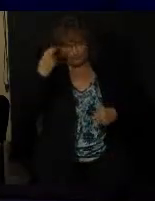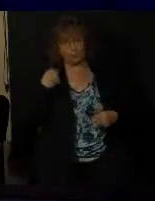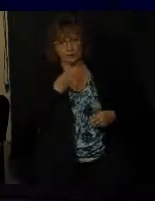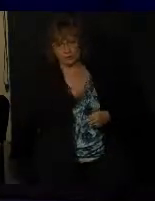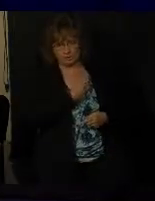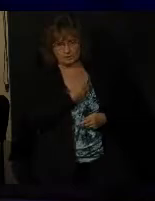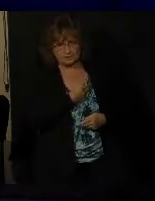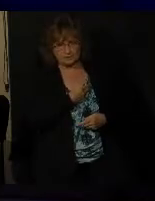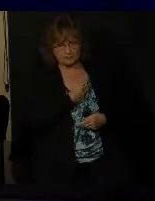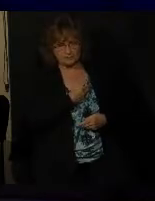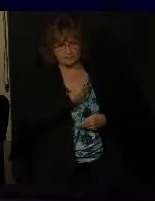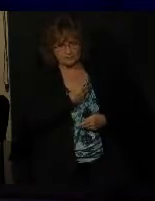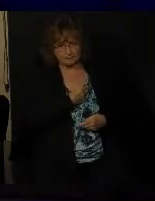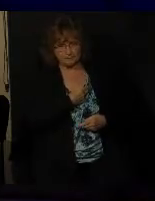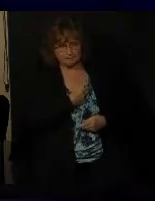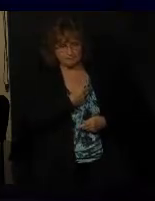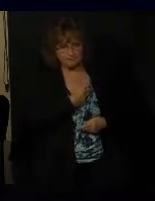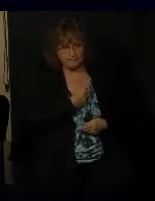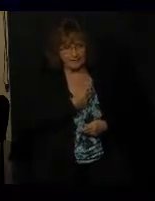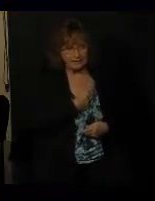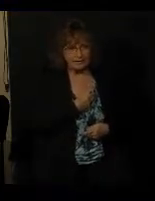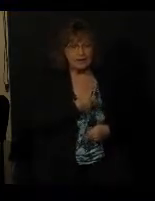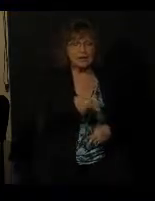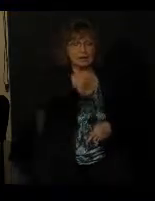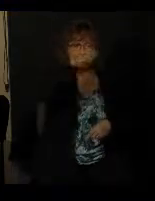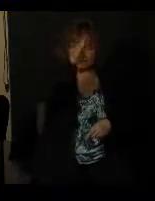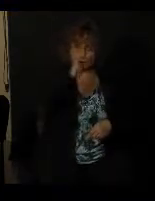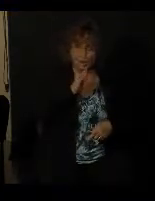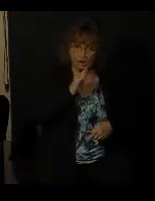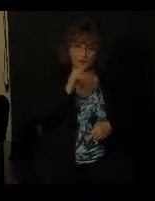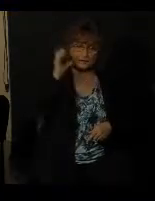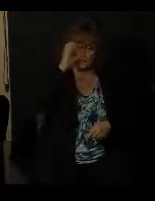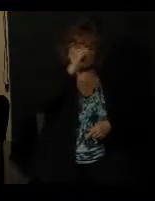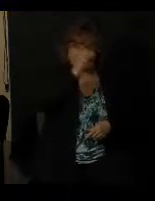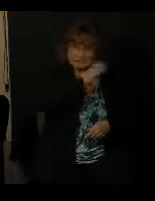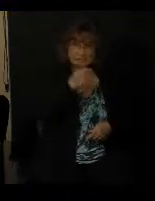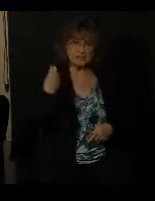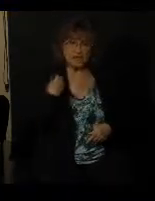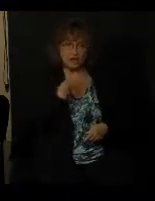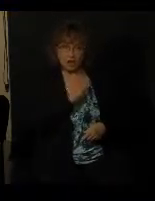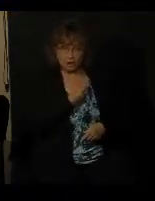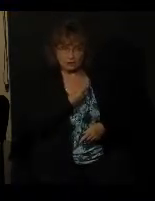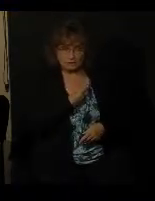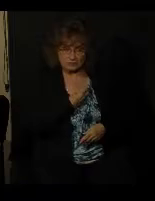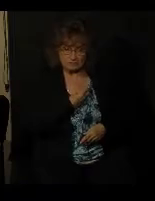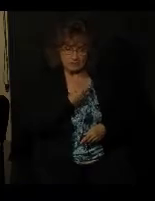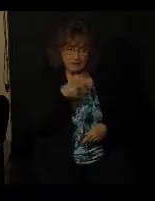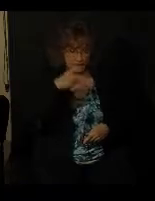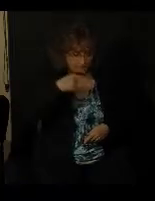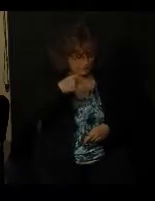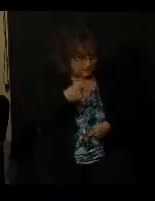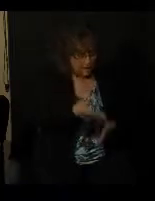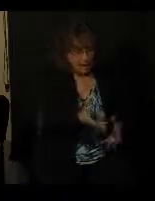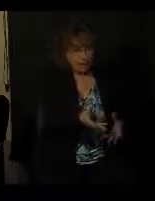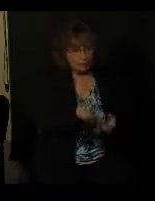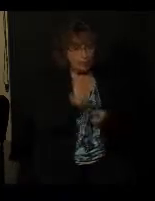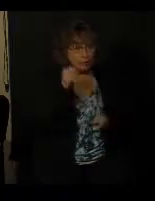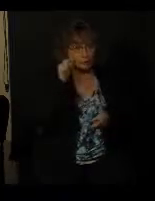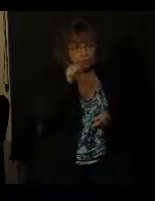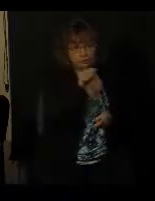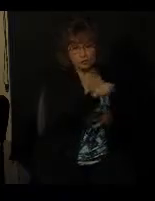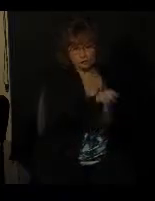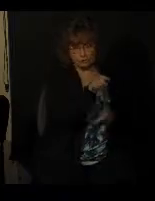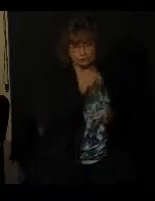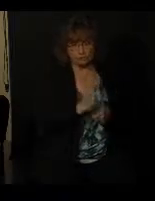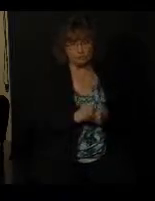come to Salem looking for Christ. We've talked about that with the other students. Brett, did you come to